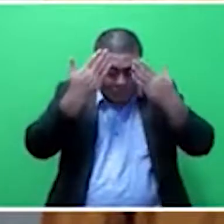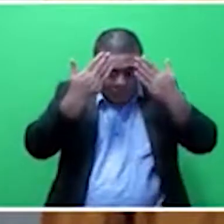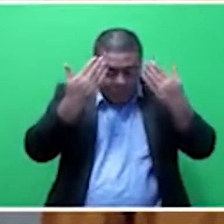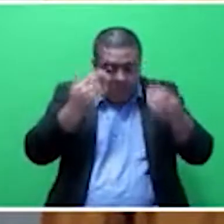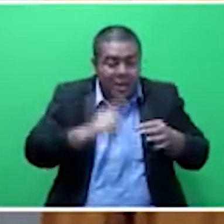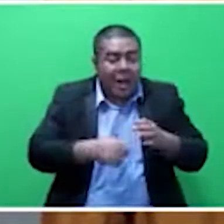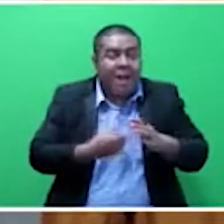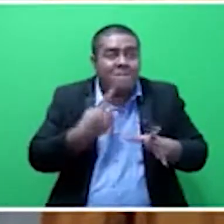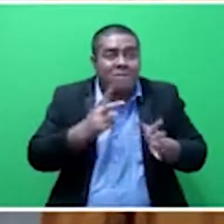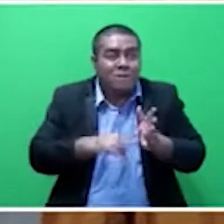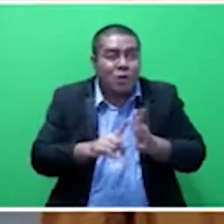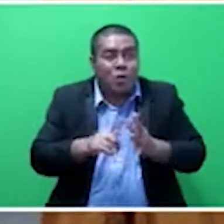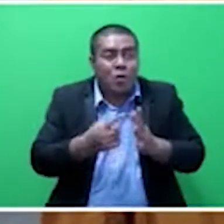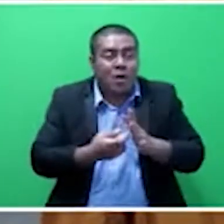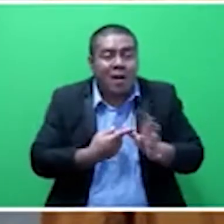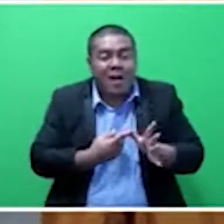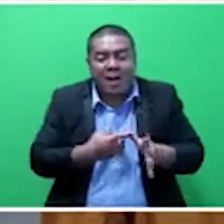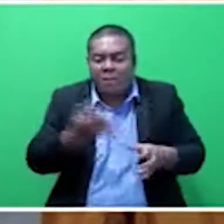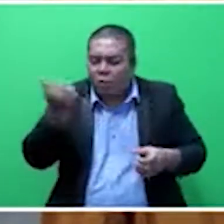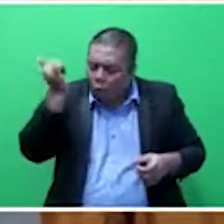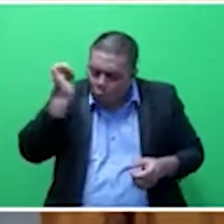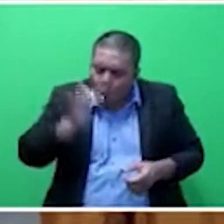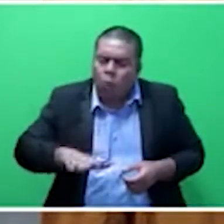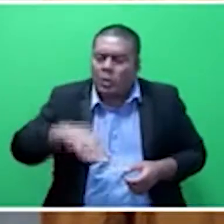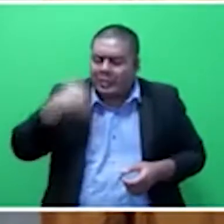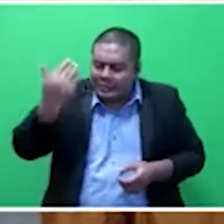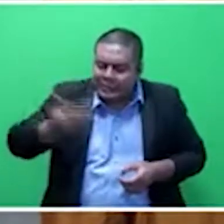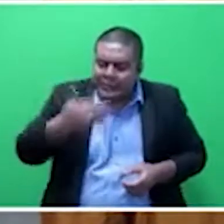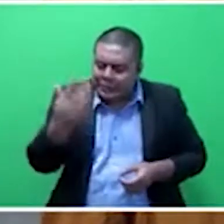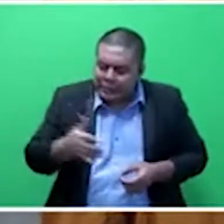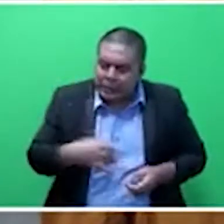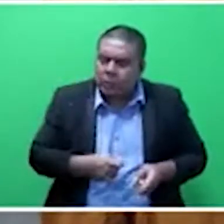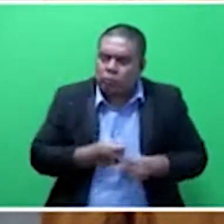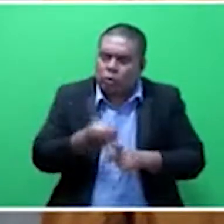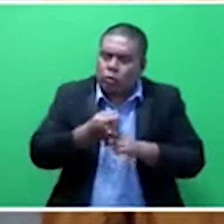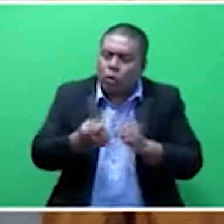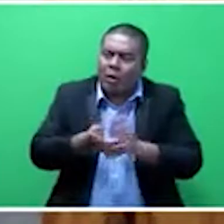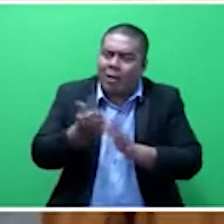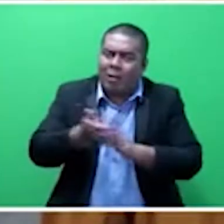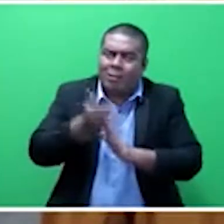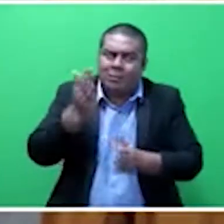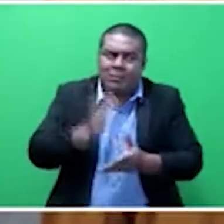Qantas rather than our own airline, who is not here, who is here, sorry.